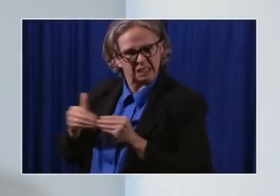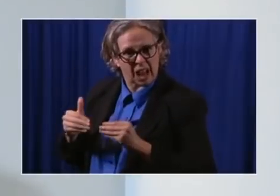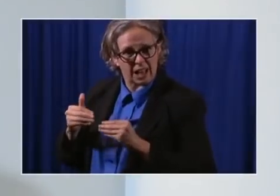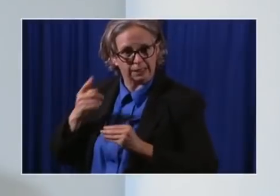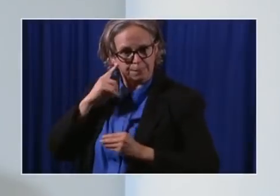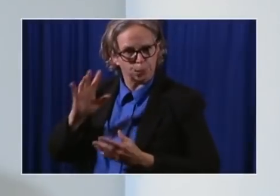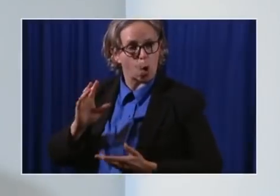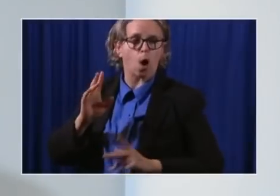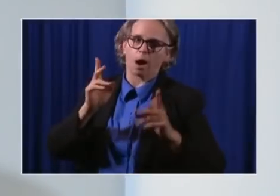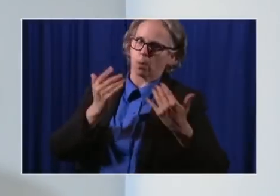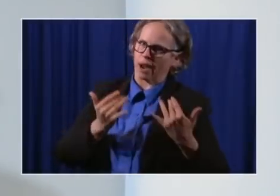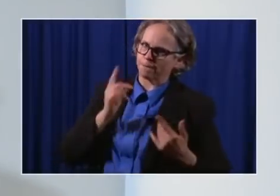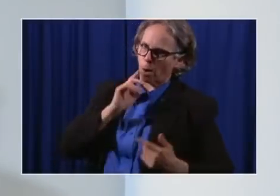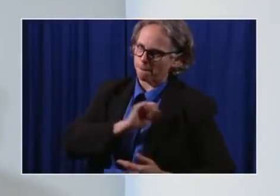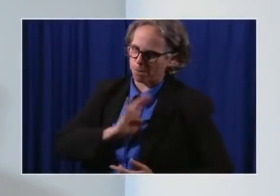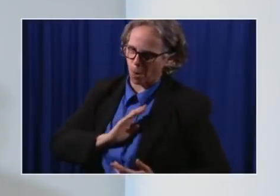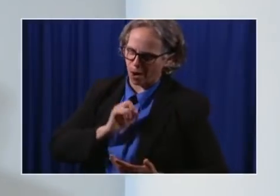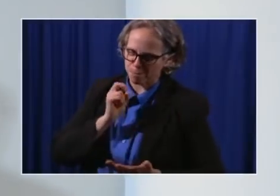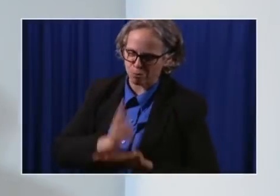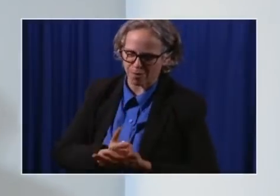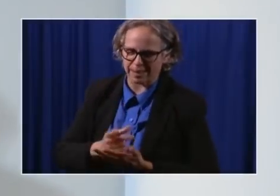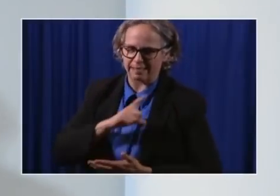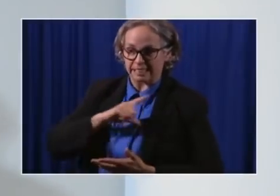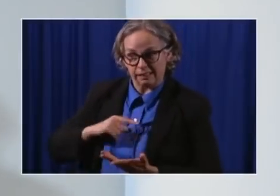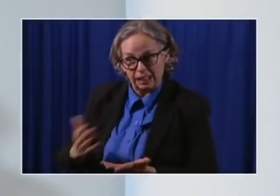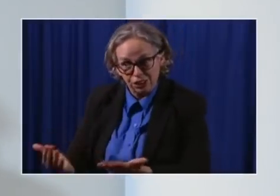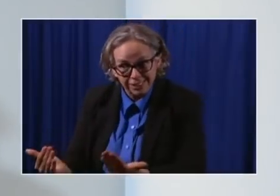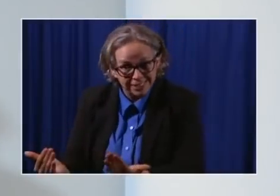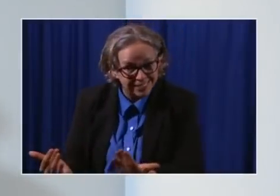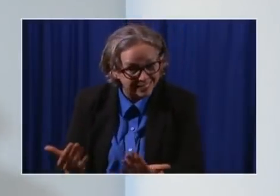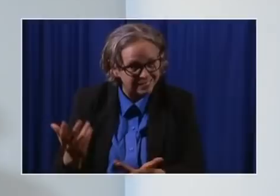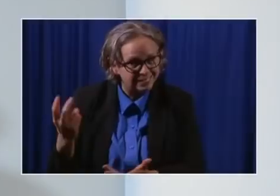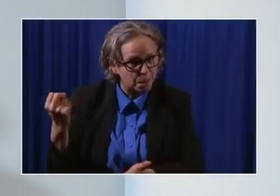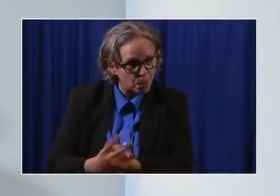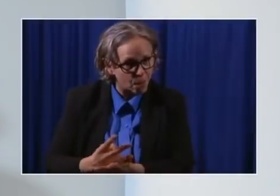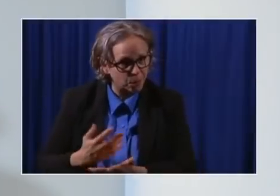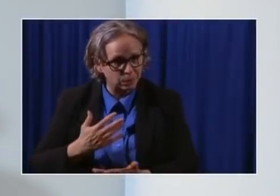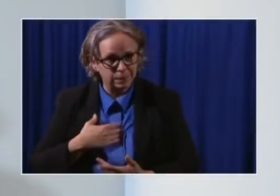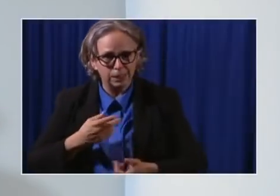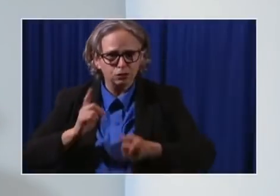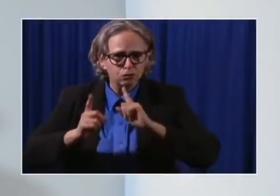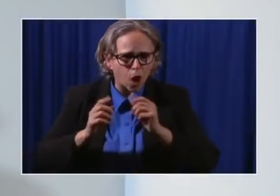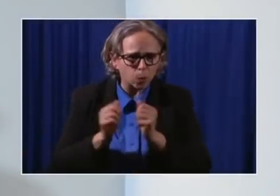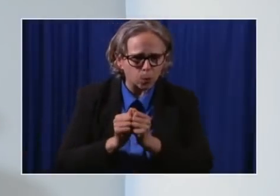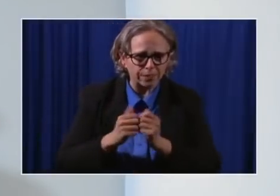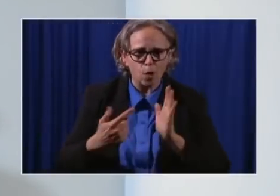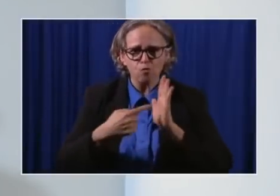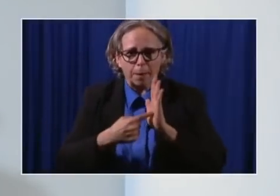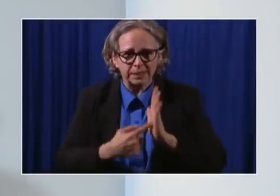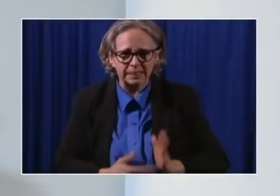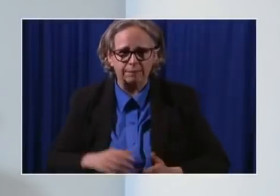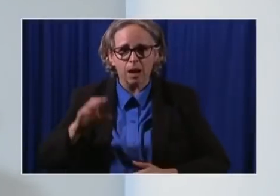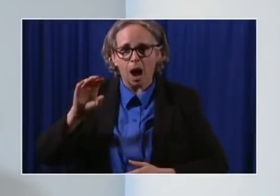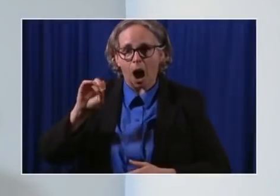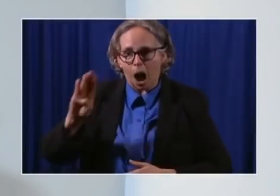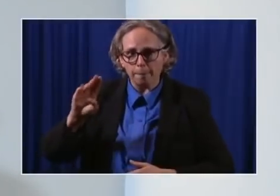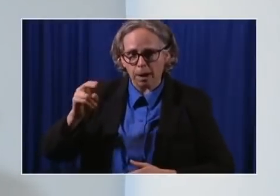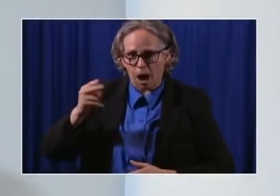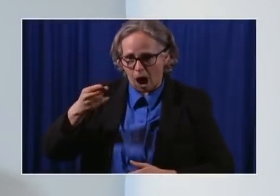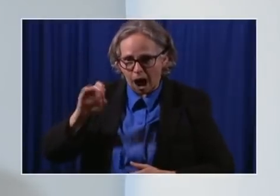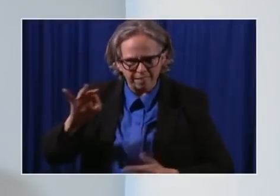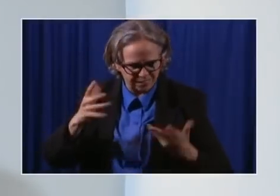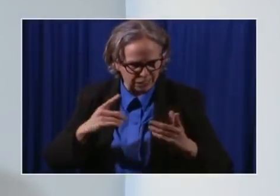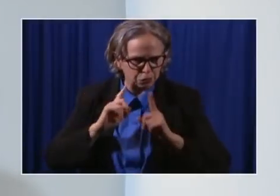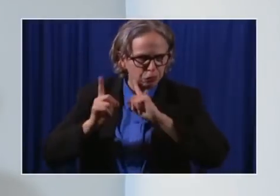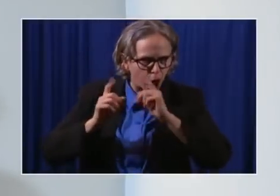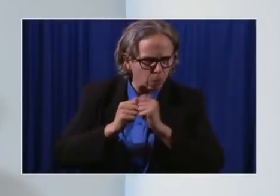President Obhoff yesterday, appreciated his thoughtful support of what we're trying to do to get CARES Act dollars for these